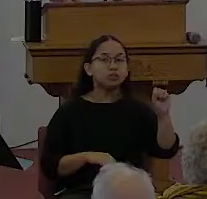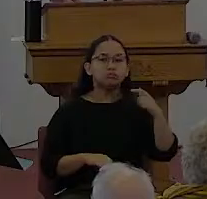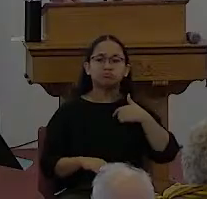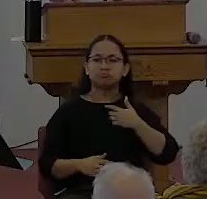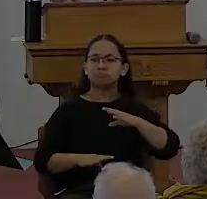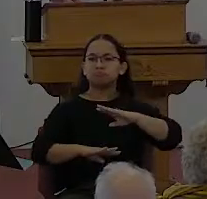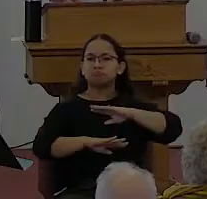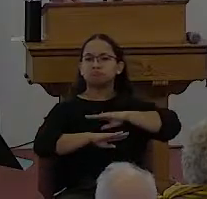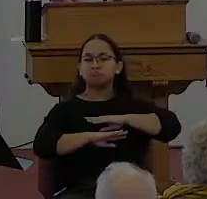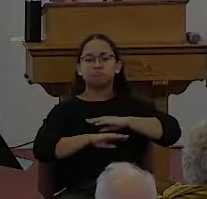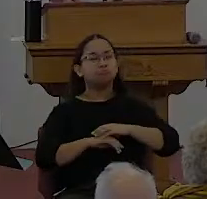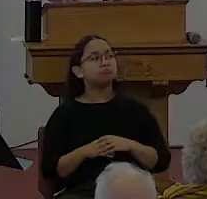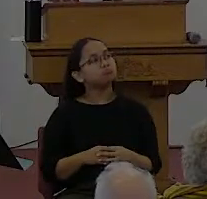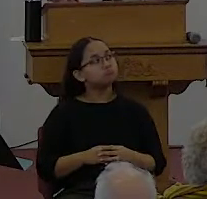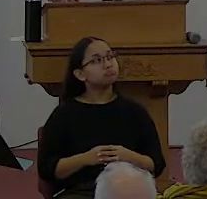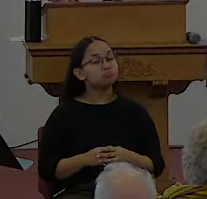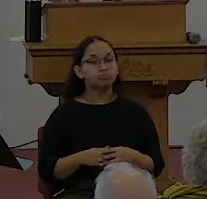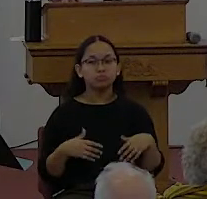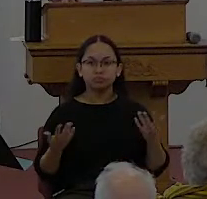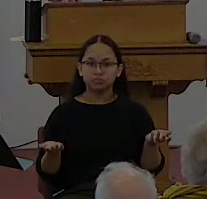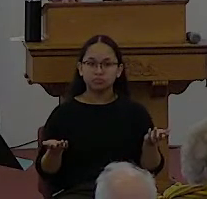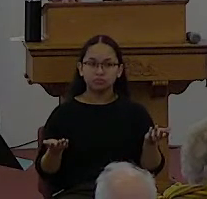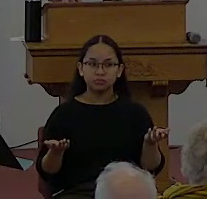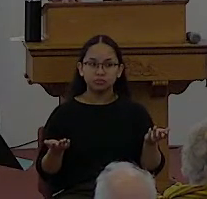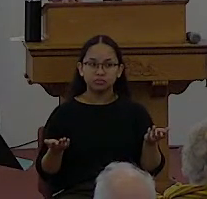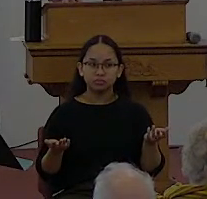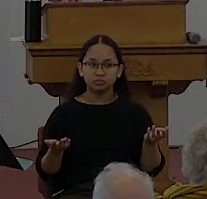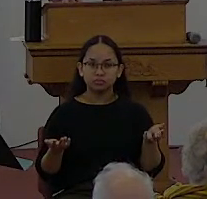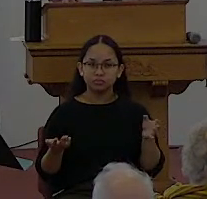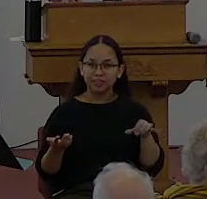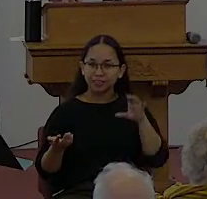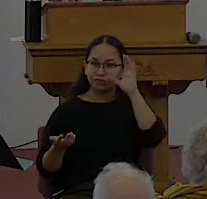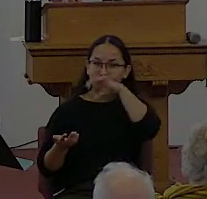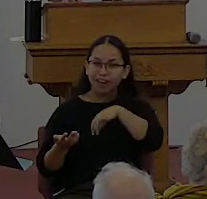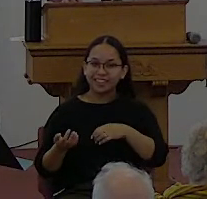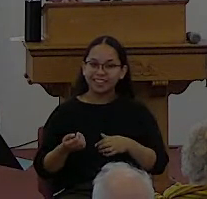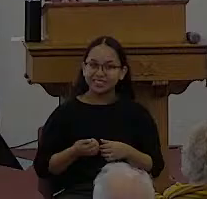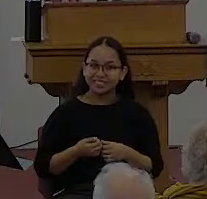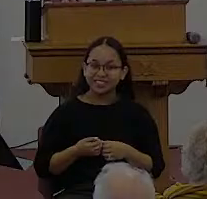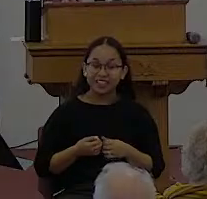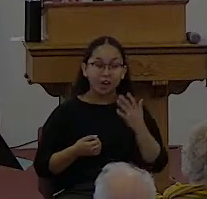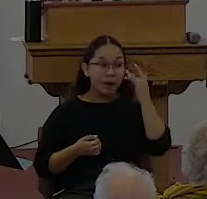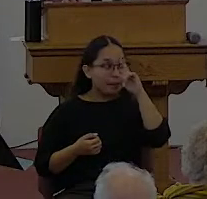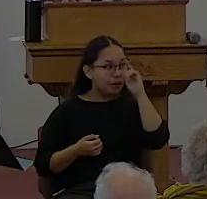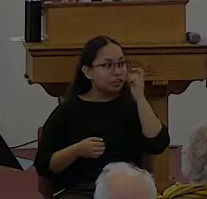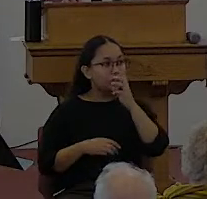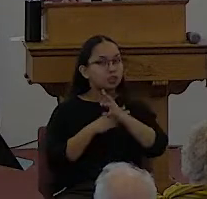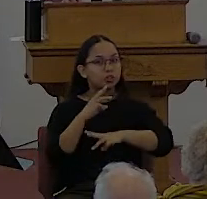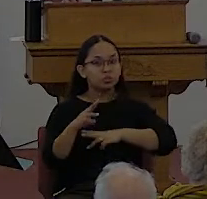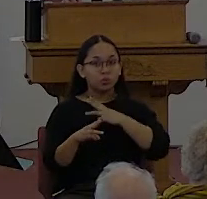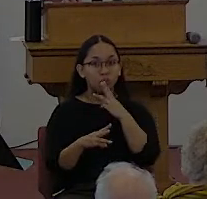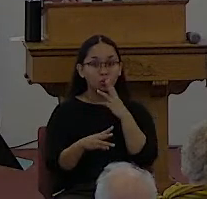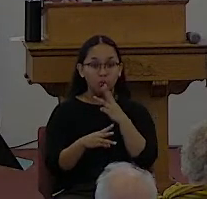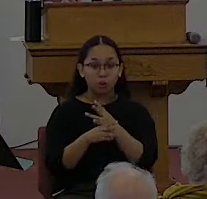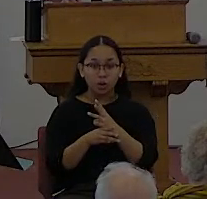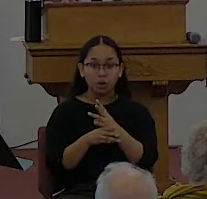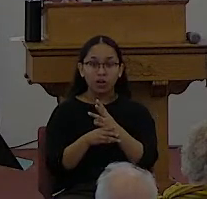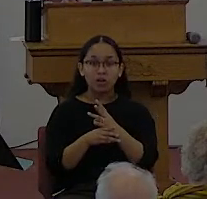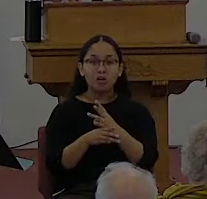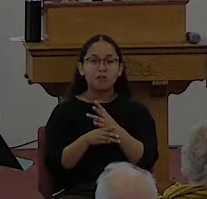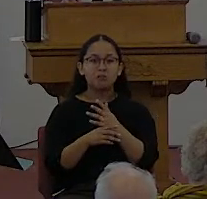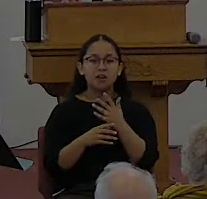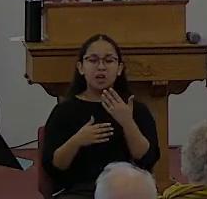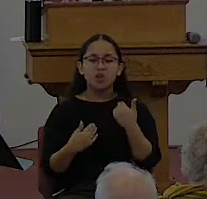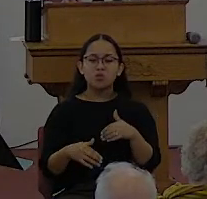happy.'" Now that's a strange statement to make because the world is all